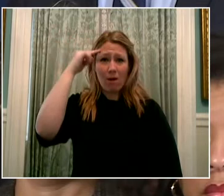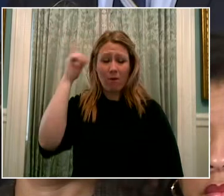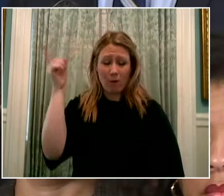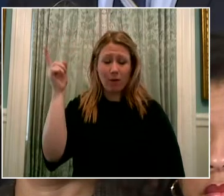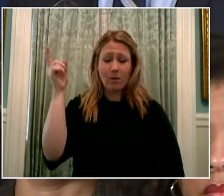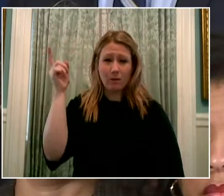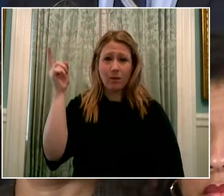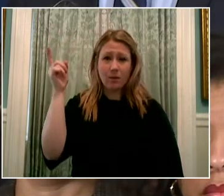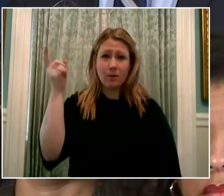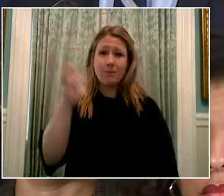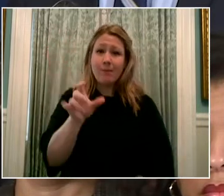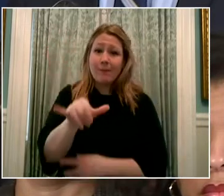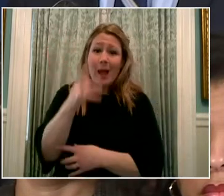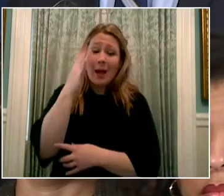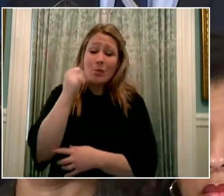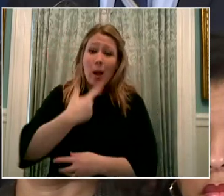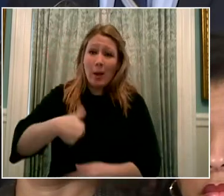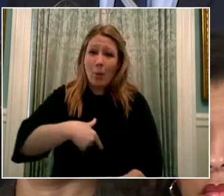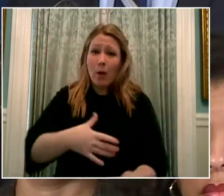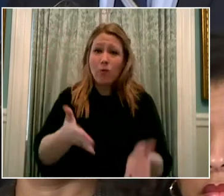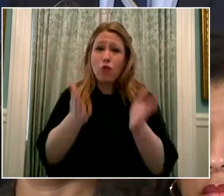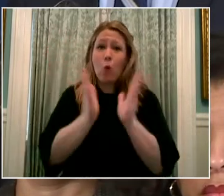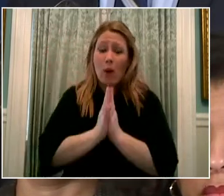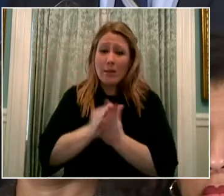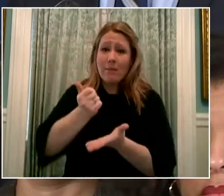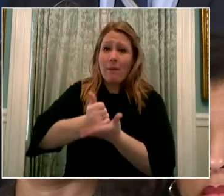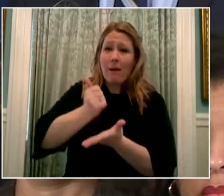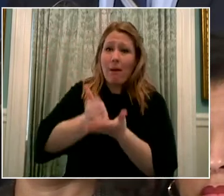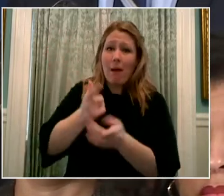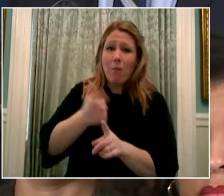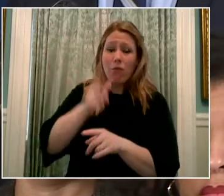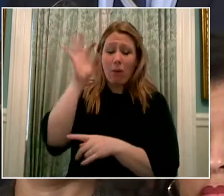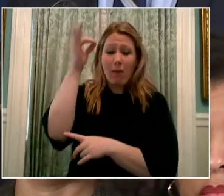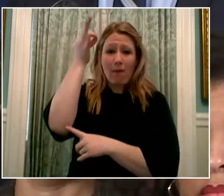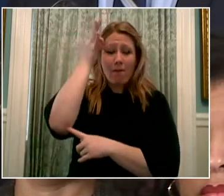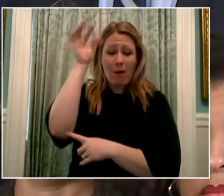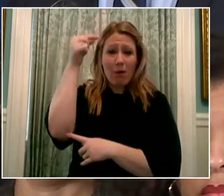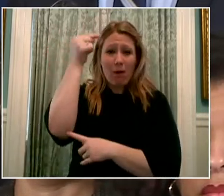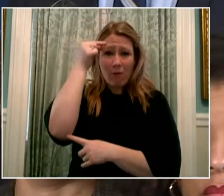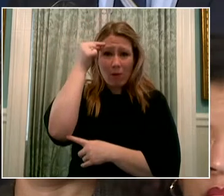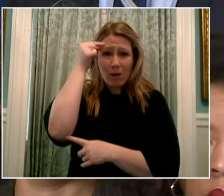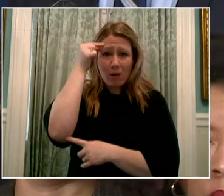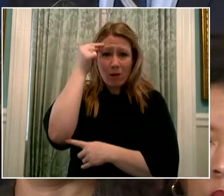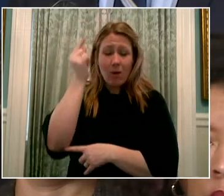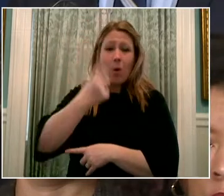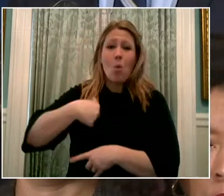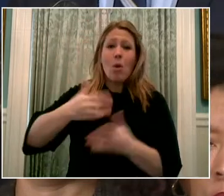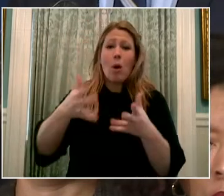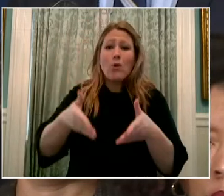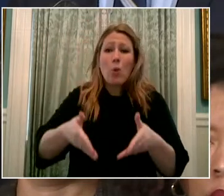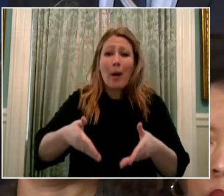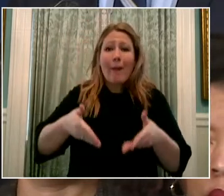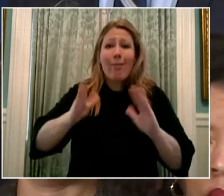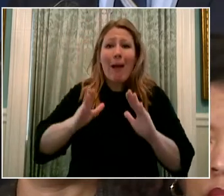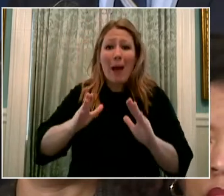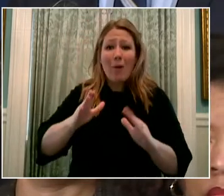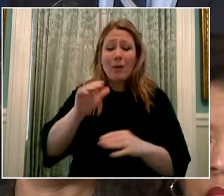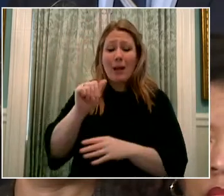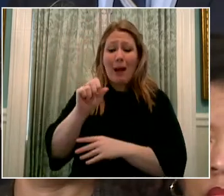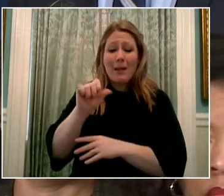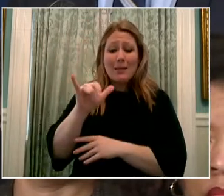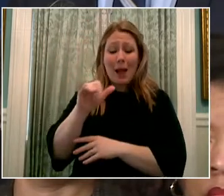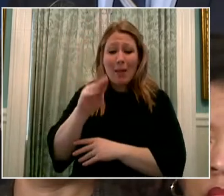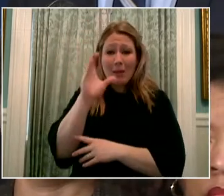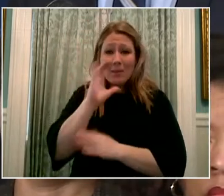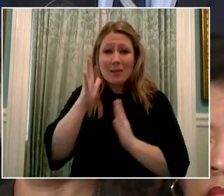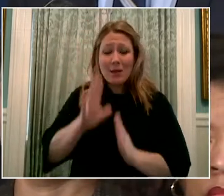steps that would allow asylum seekers to support themselves and integrate into our communities. And we hear